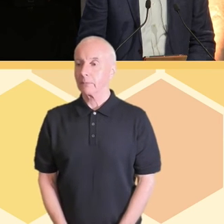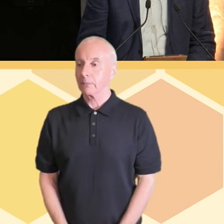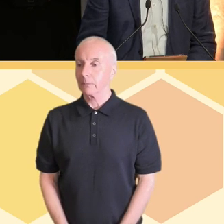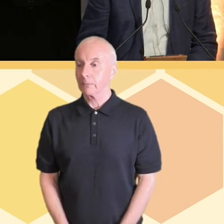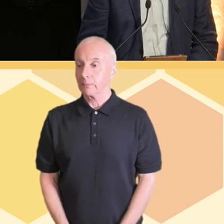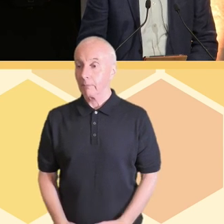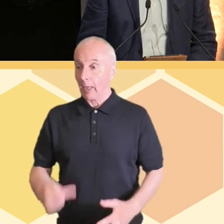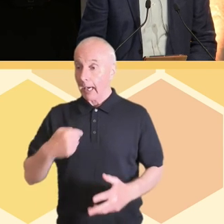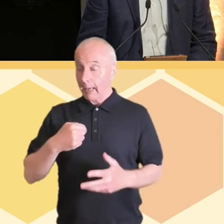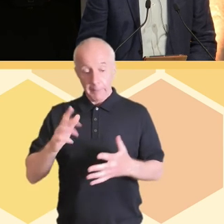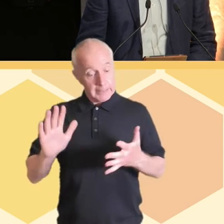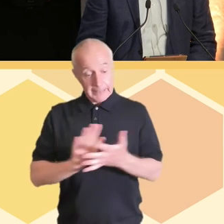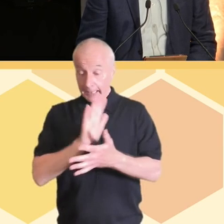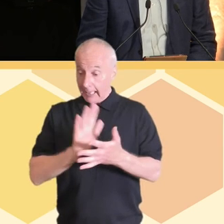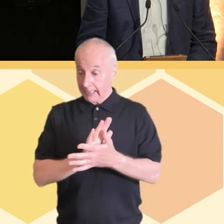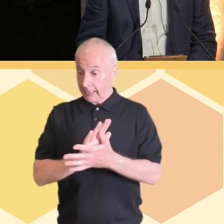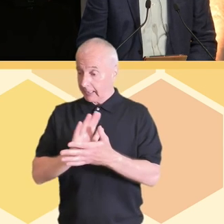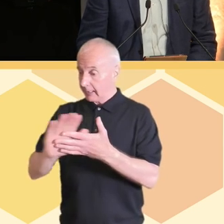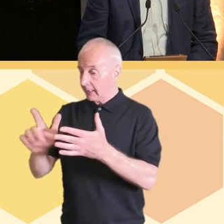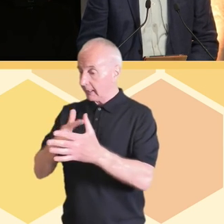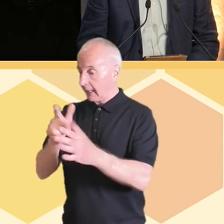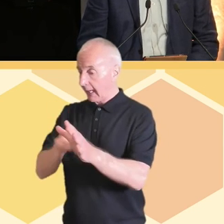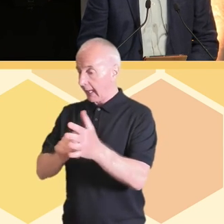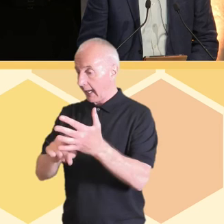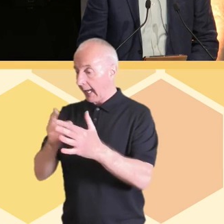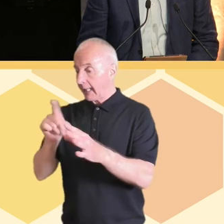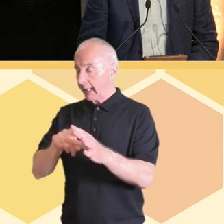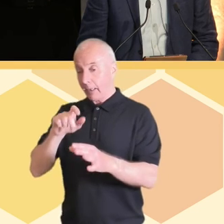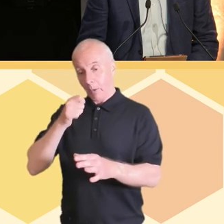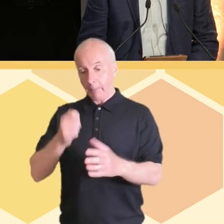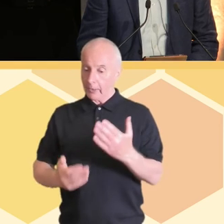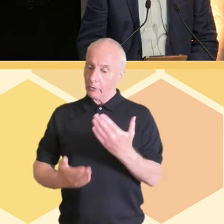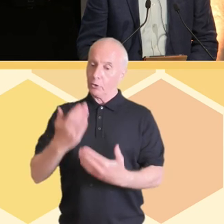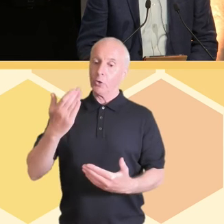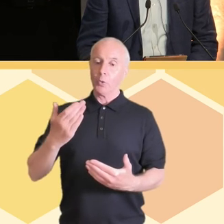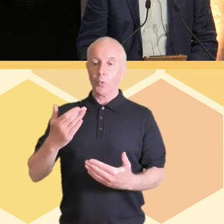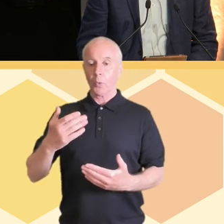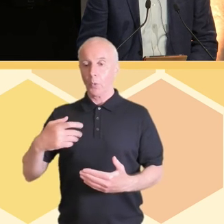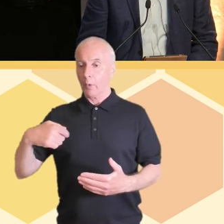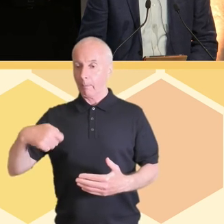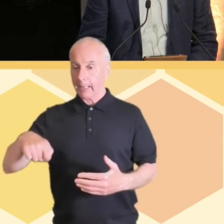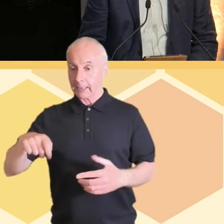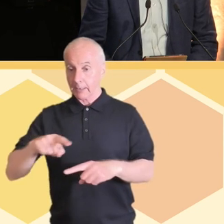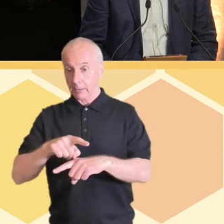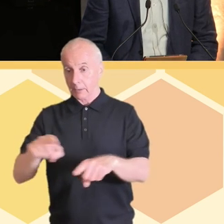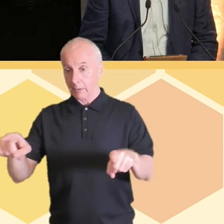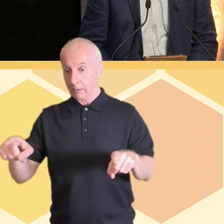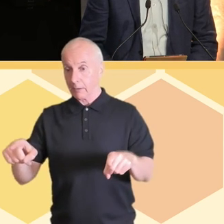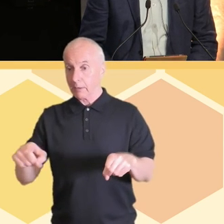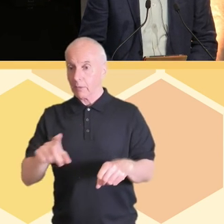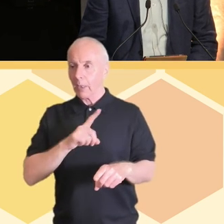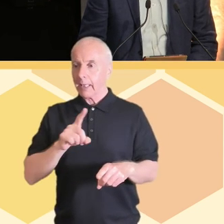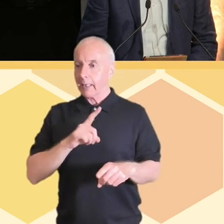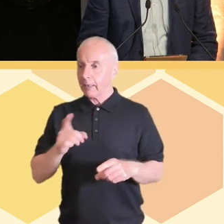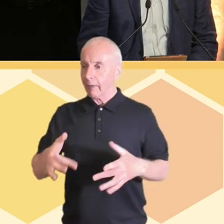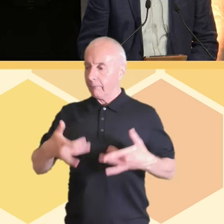I'm delighted that Hayley is to be the new president with her theme of building a bigger table. There is that sense